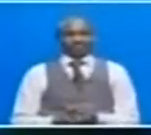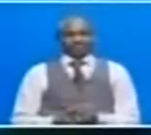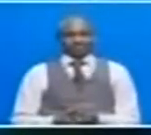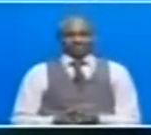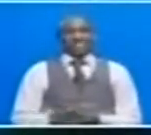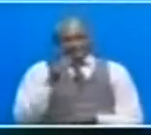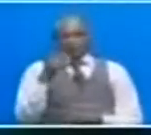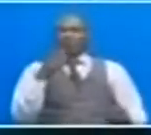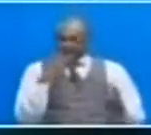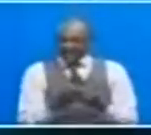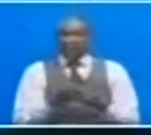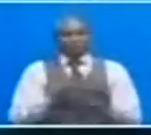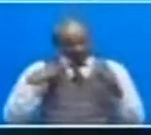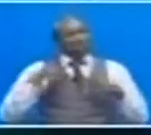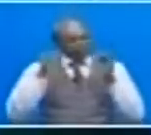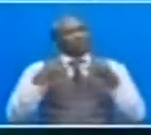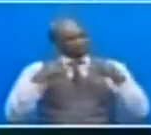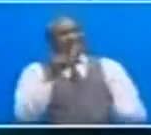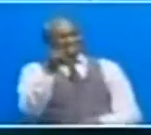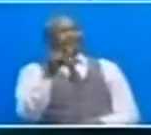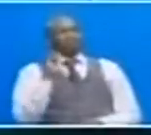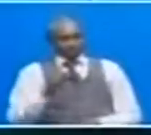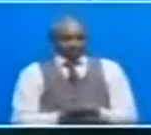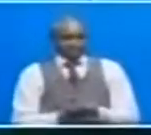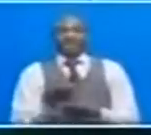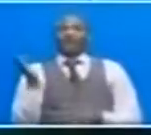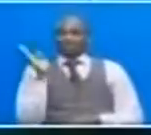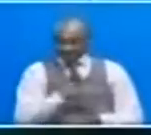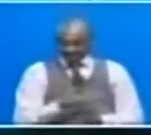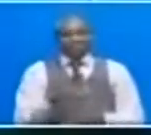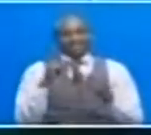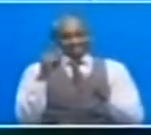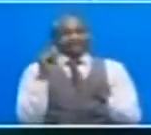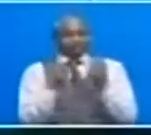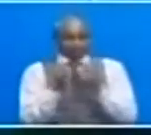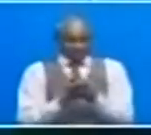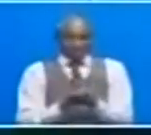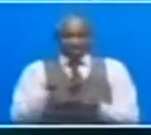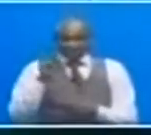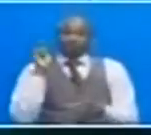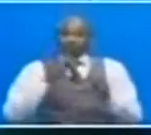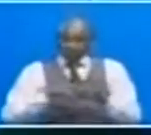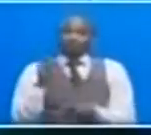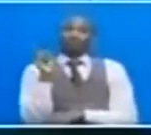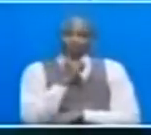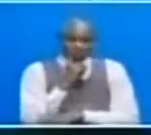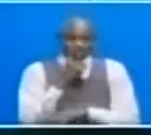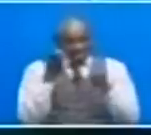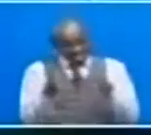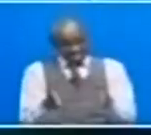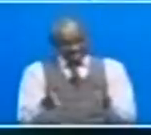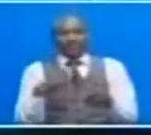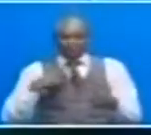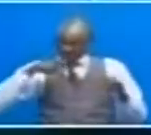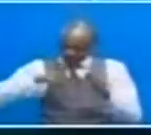Well, it looks tough, but it's something that I would really love to do. And that's how we wrap up tonight's edition of KTN Sports. Be sure to join us tomorrow right here for